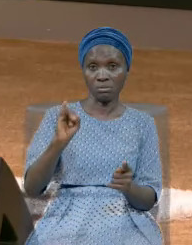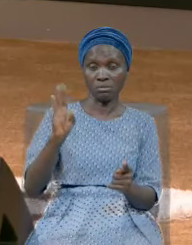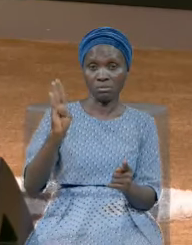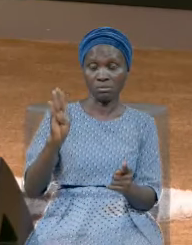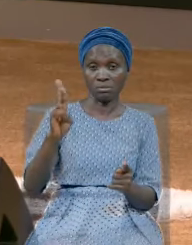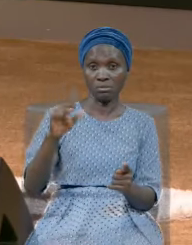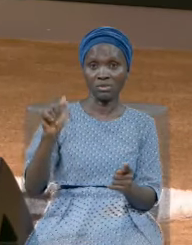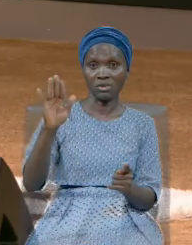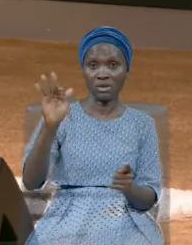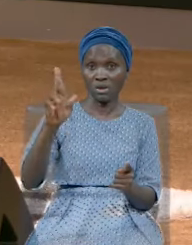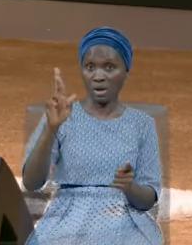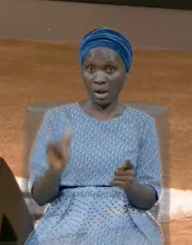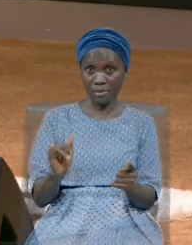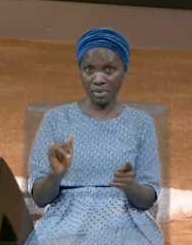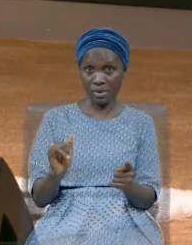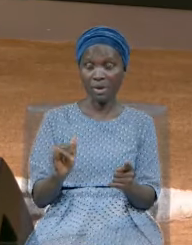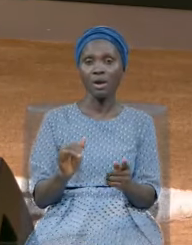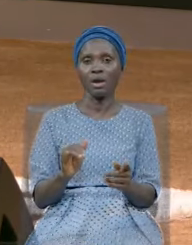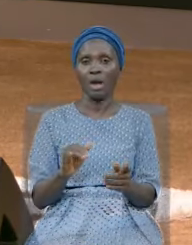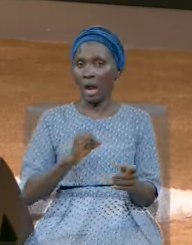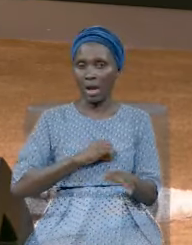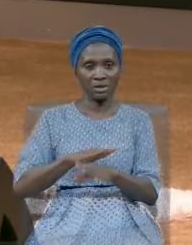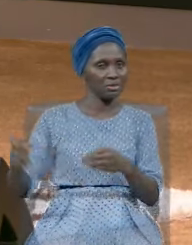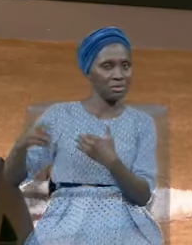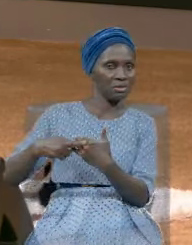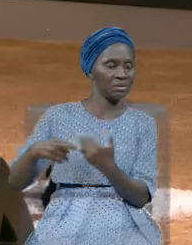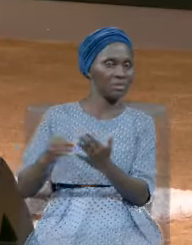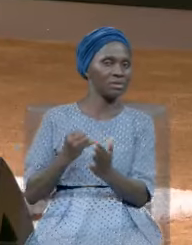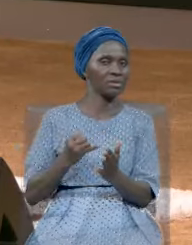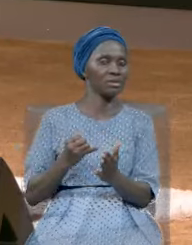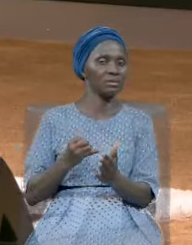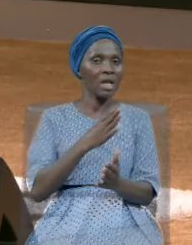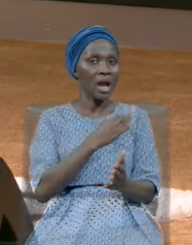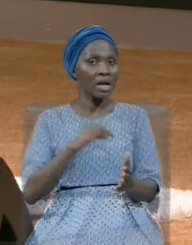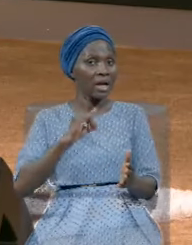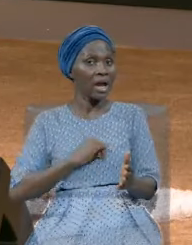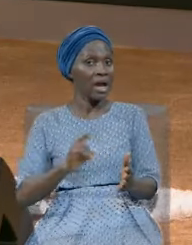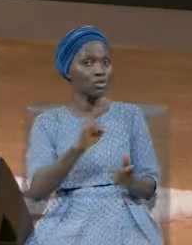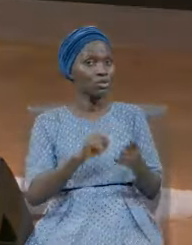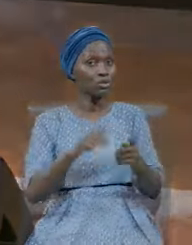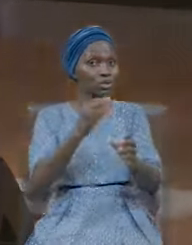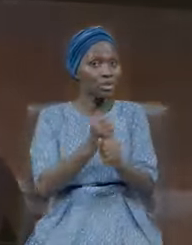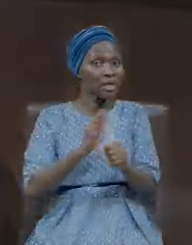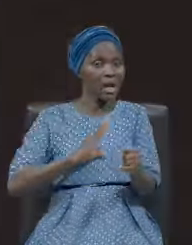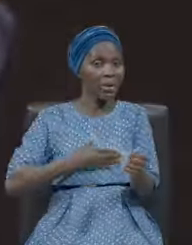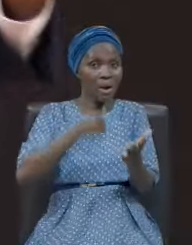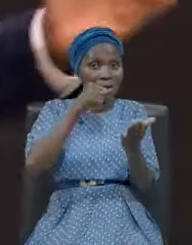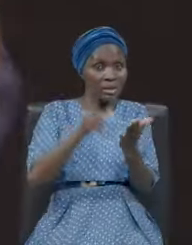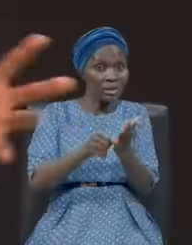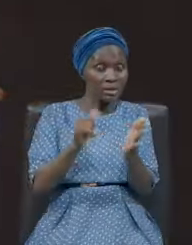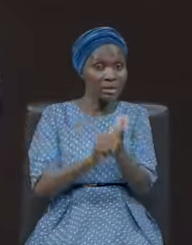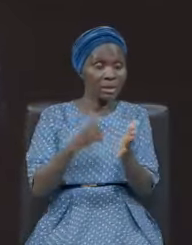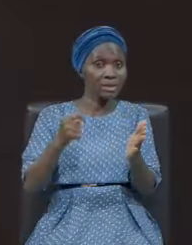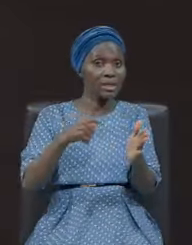them, just kept them. And I used to take our letter that, you know, the principal would write and write about